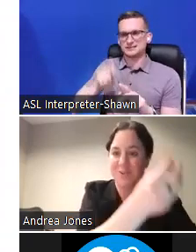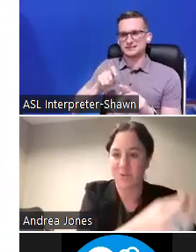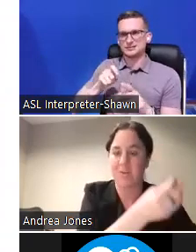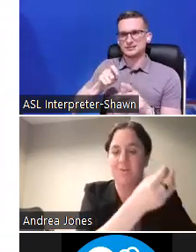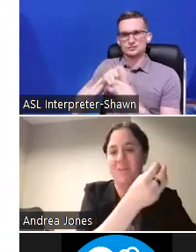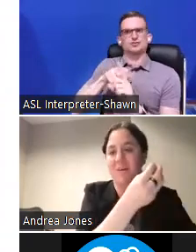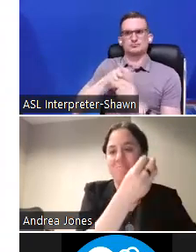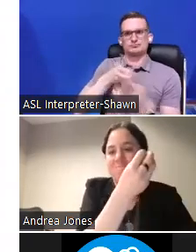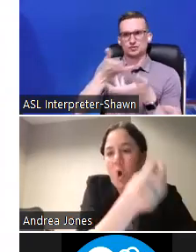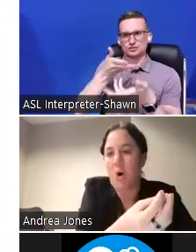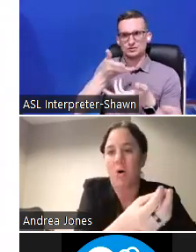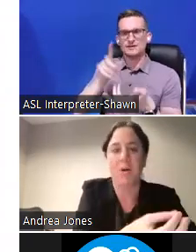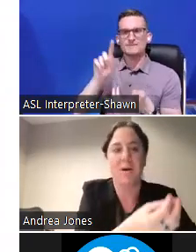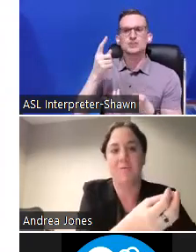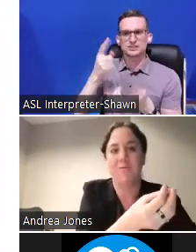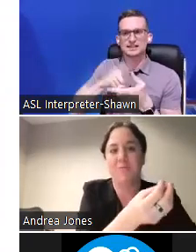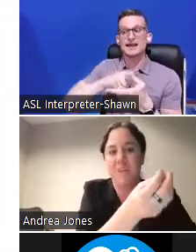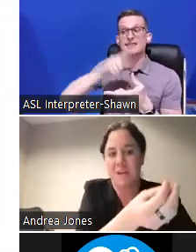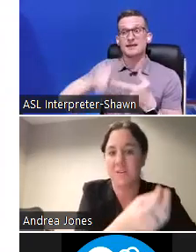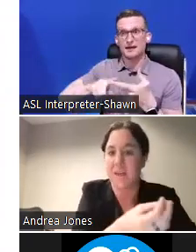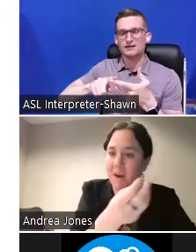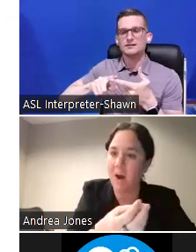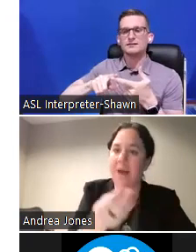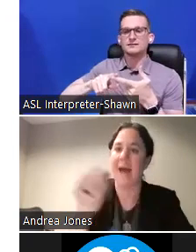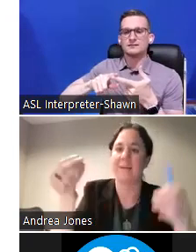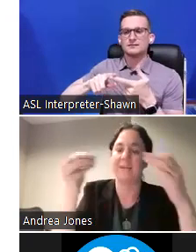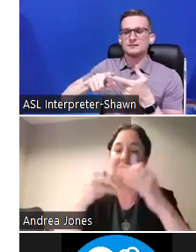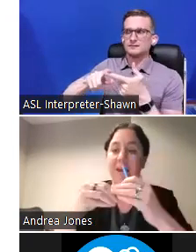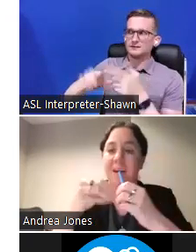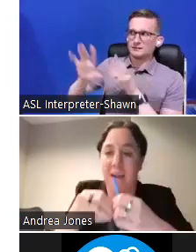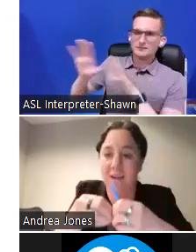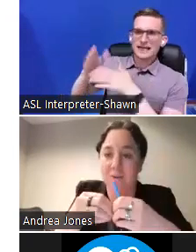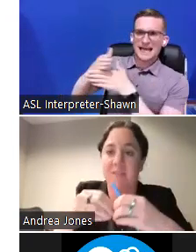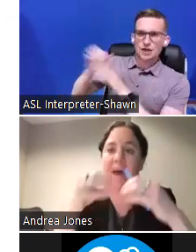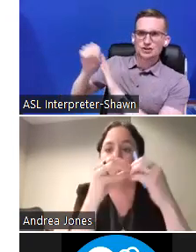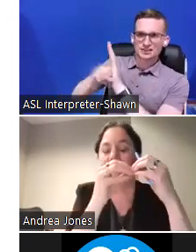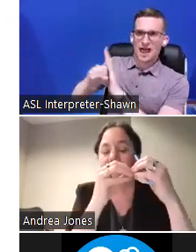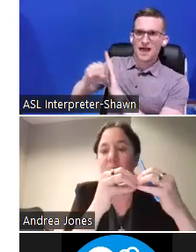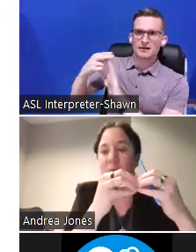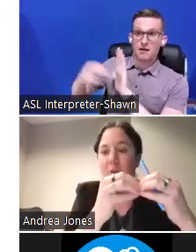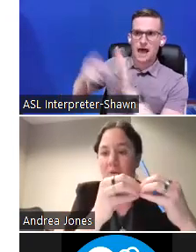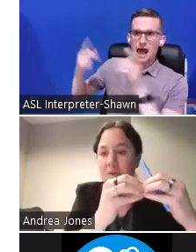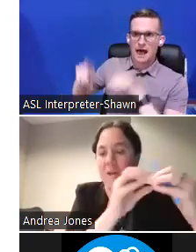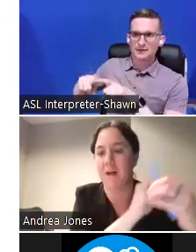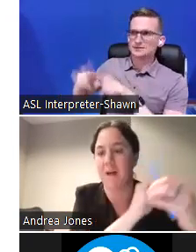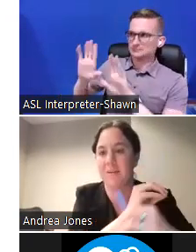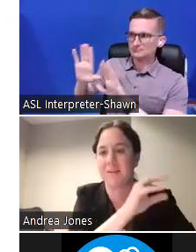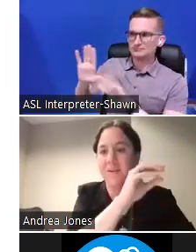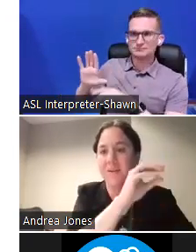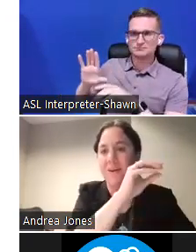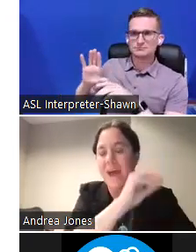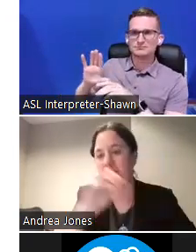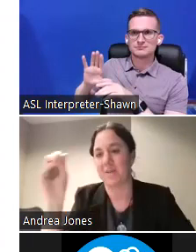then sort of the call of the Interstate Compact is hand in hand with that, but this more closely